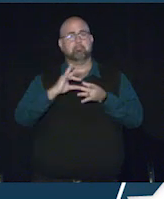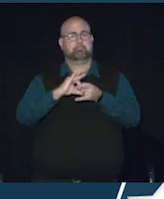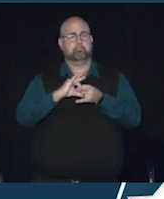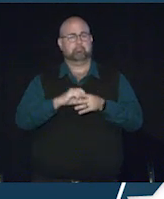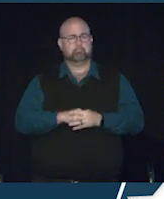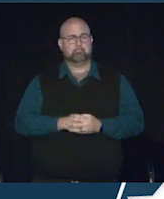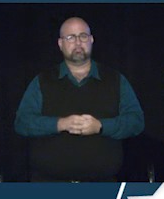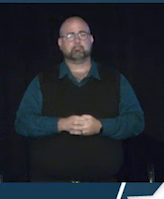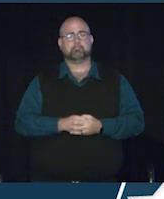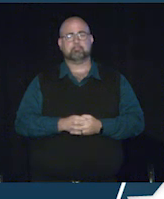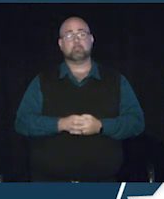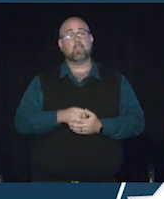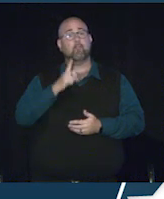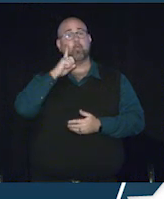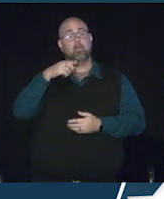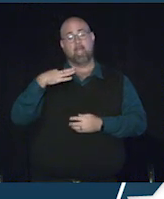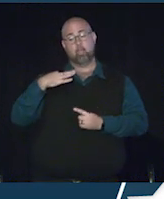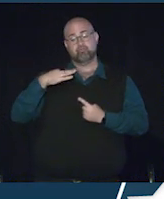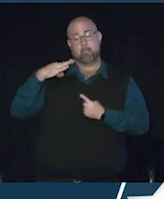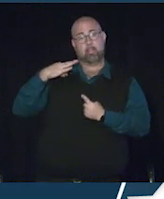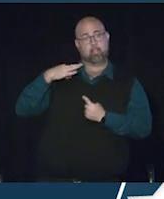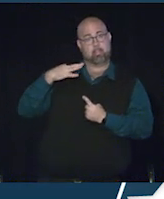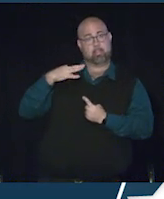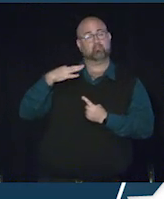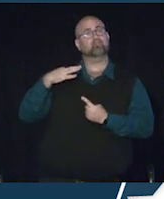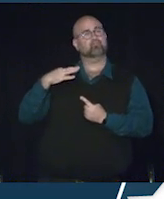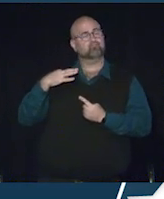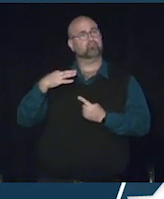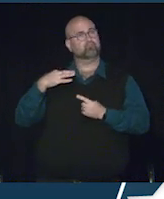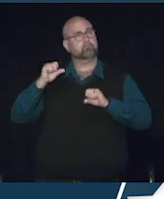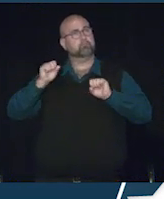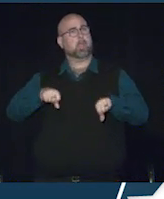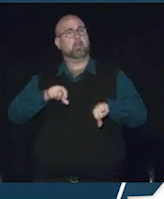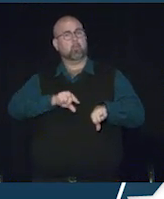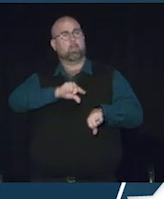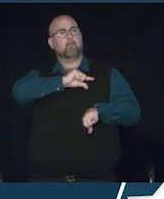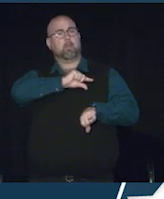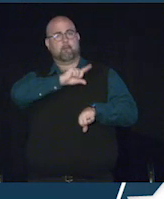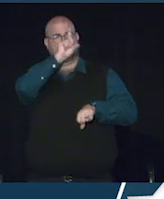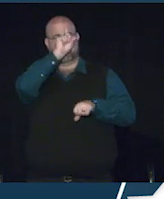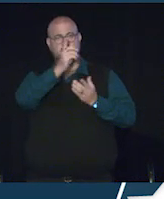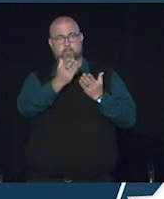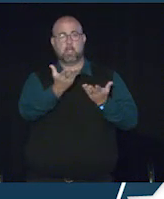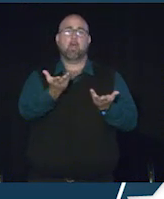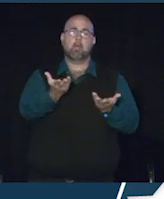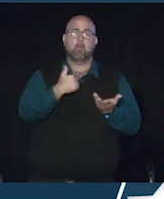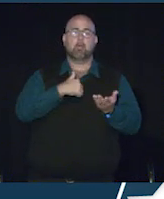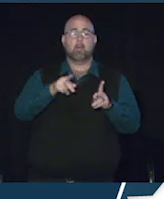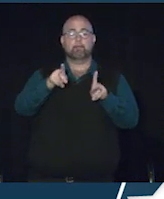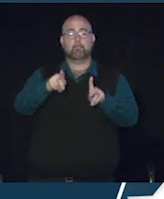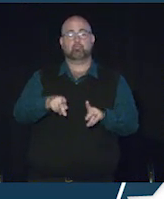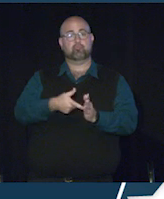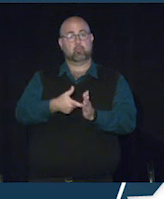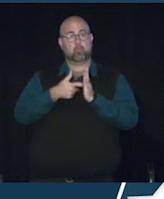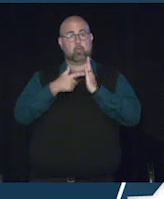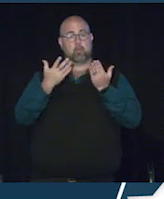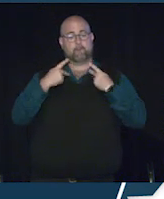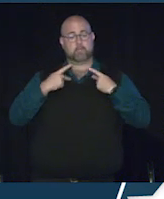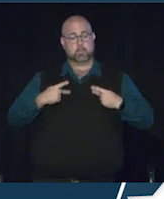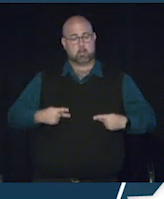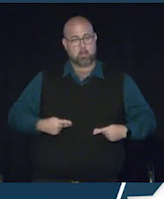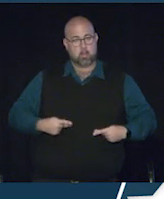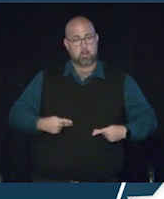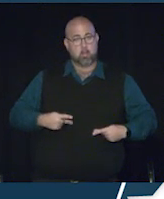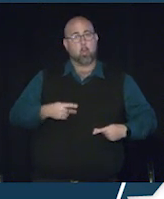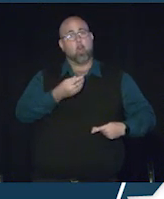Now, in order to be eligible for services under the traditional VR program, a person must have a physical